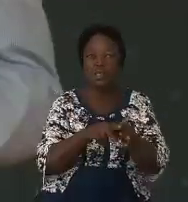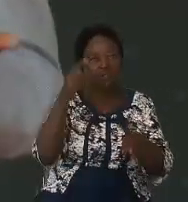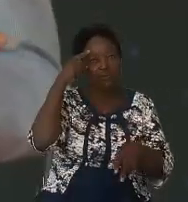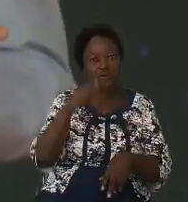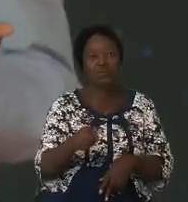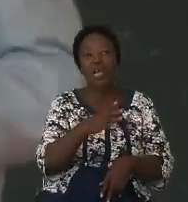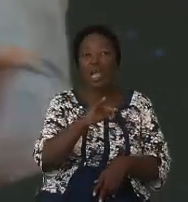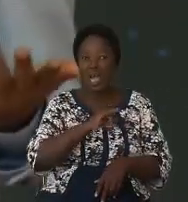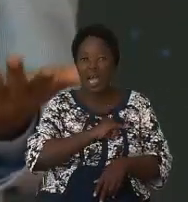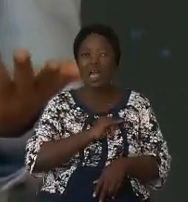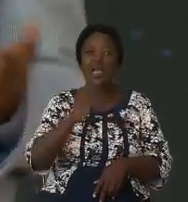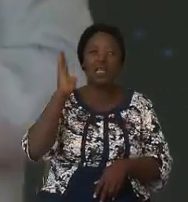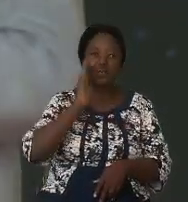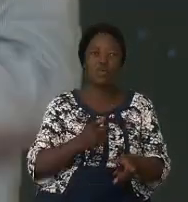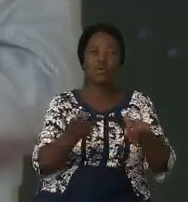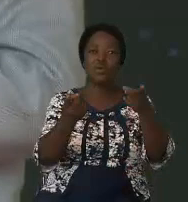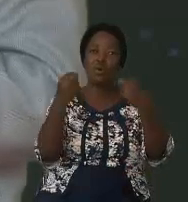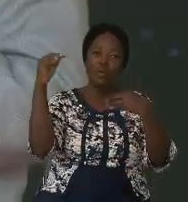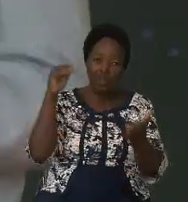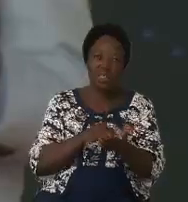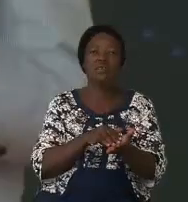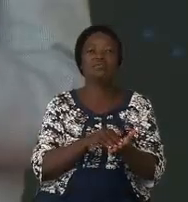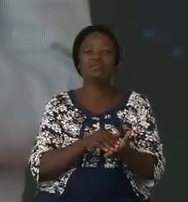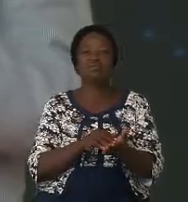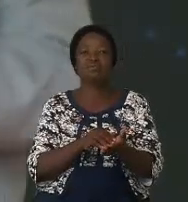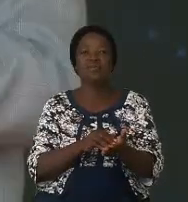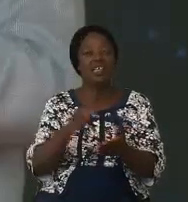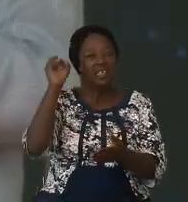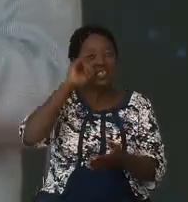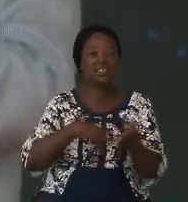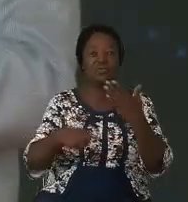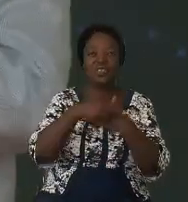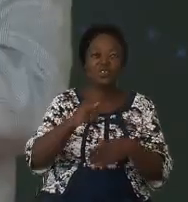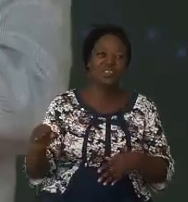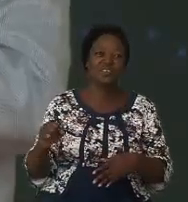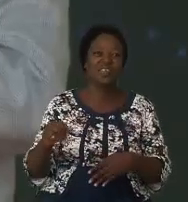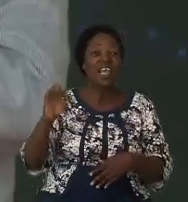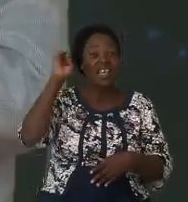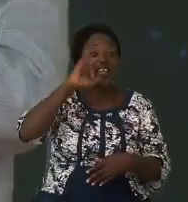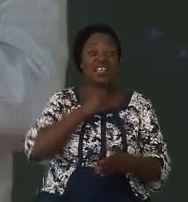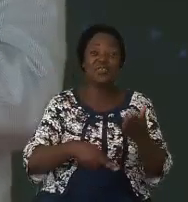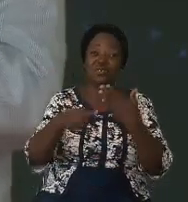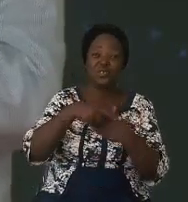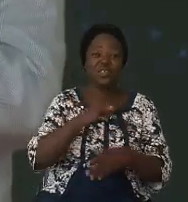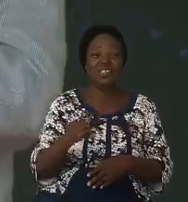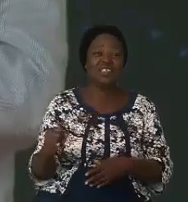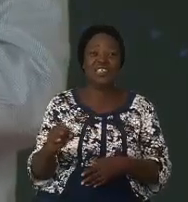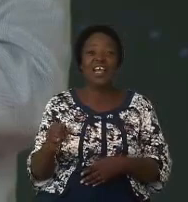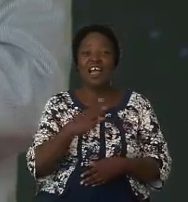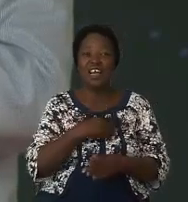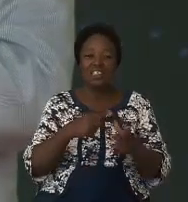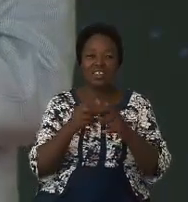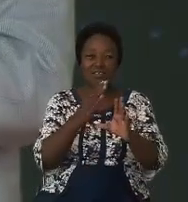he went, and prepare a place for you, I will come again. He's